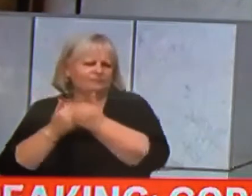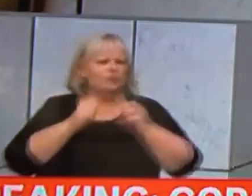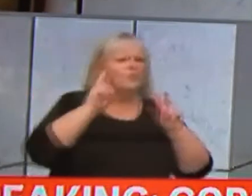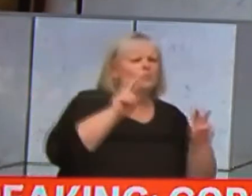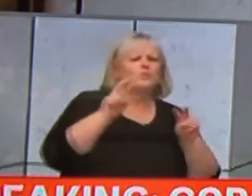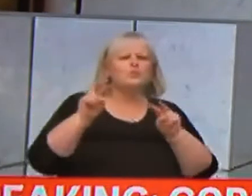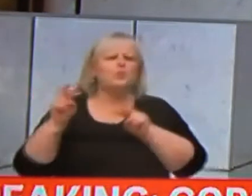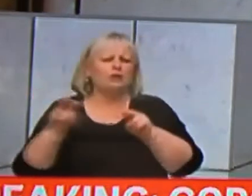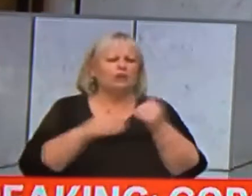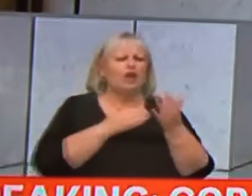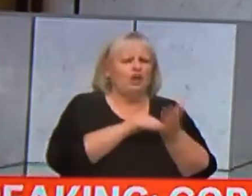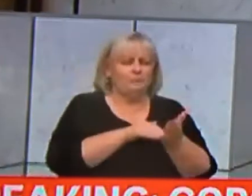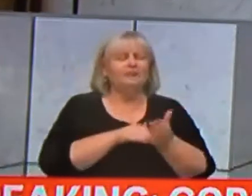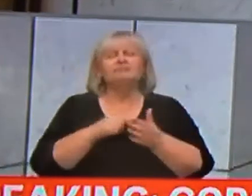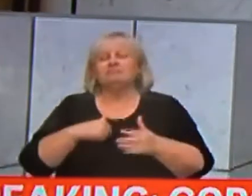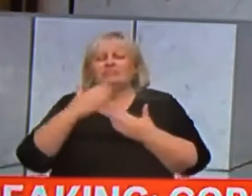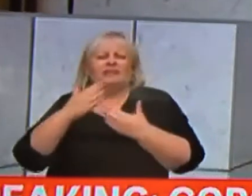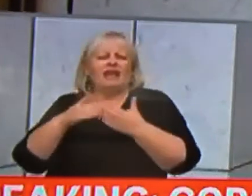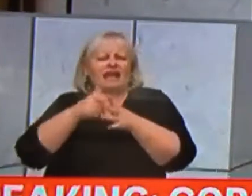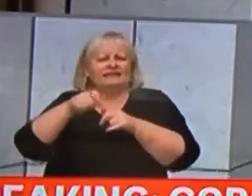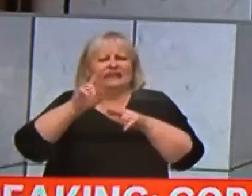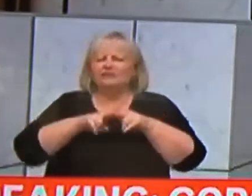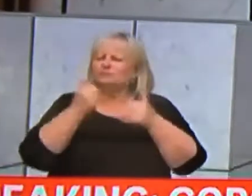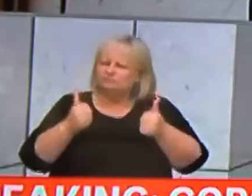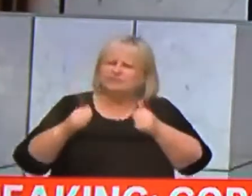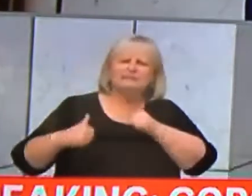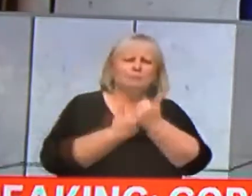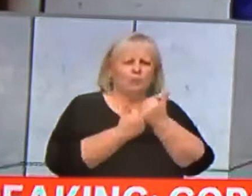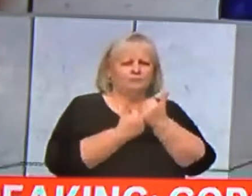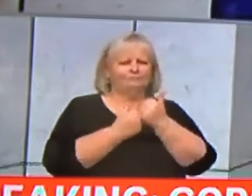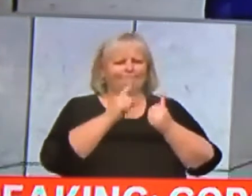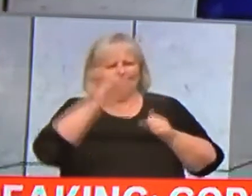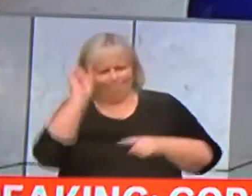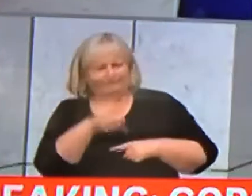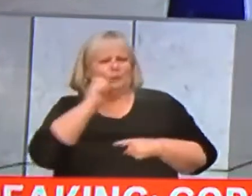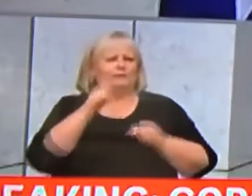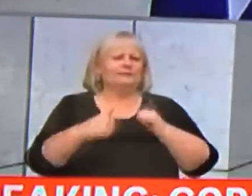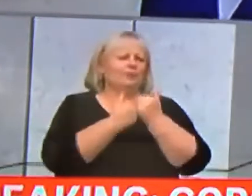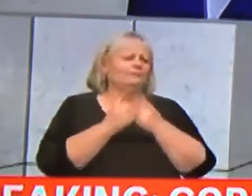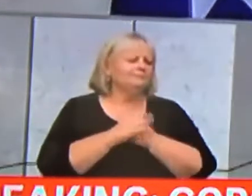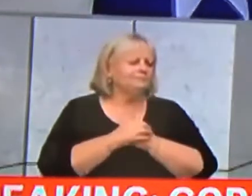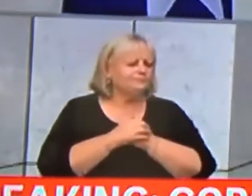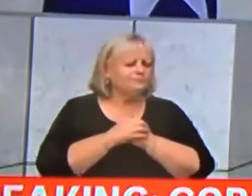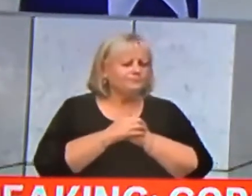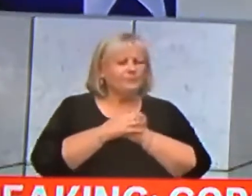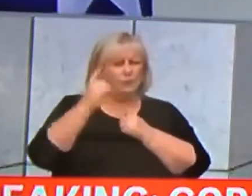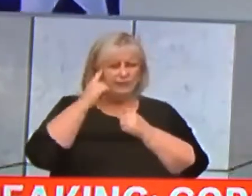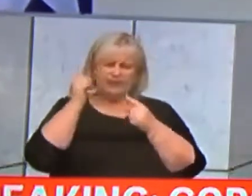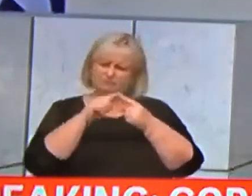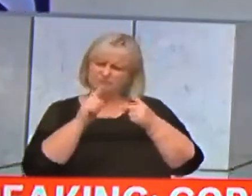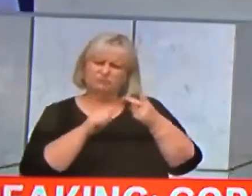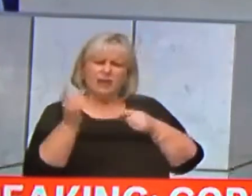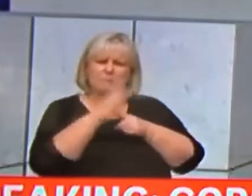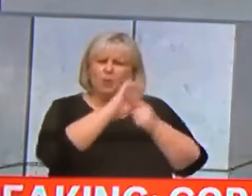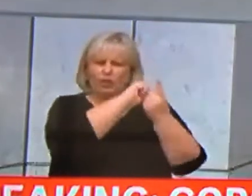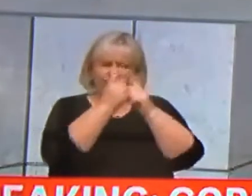and I thank the ADF for their great support in turning up to this task. We believe these important